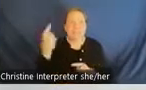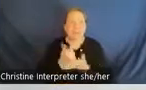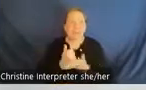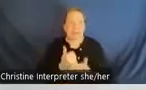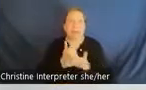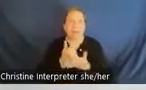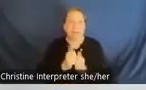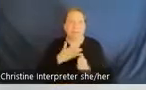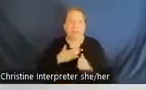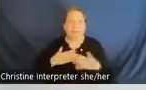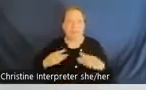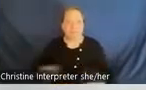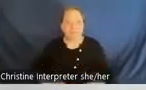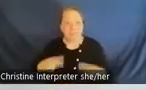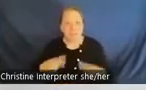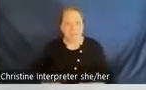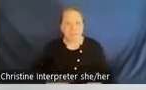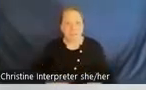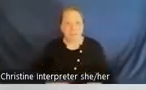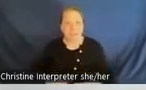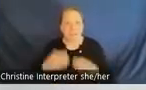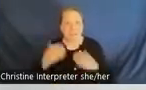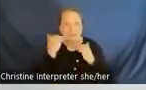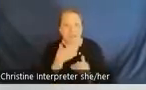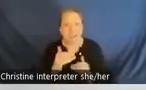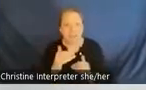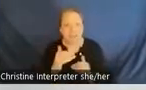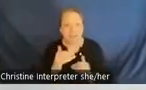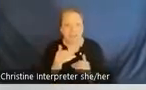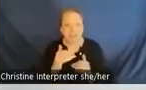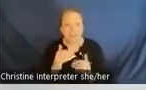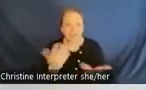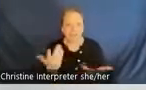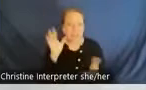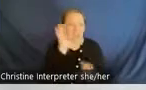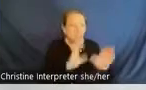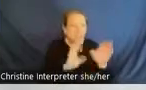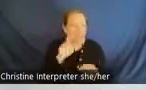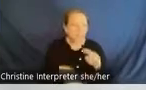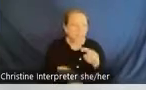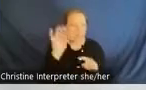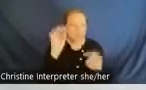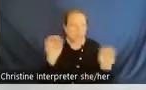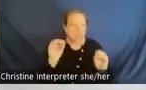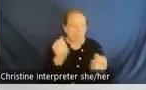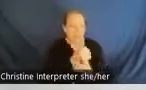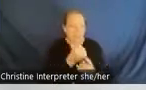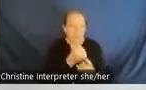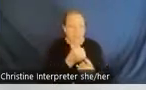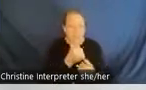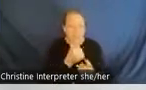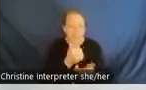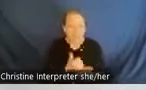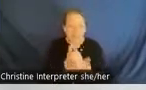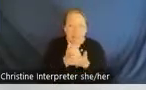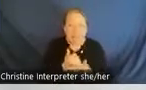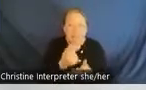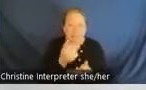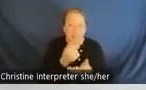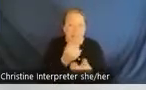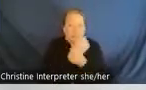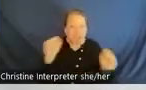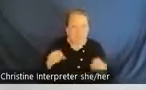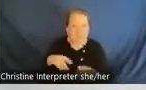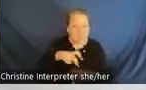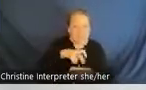that I could safely, like, either climb stairs or get into a bathtub. I mean,